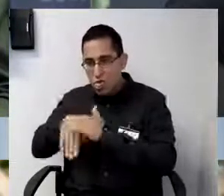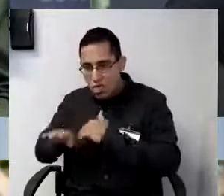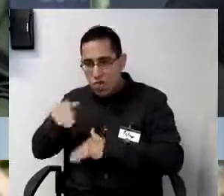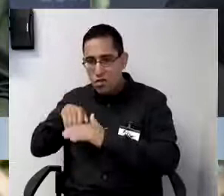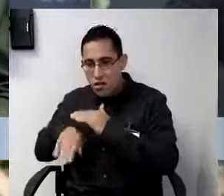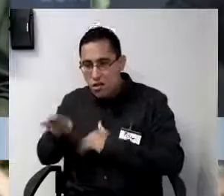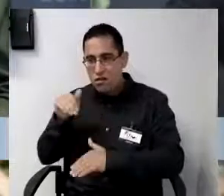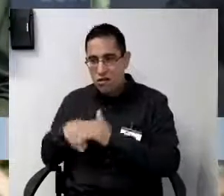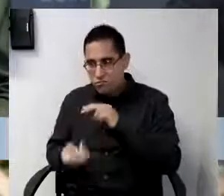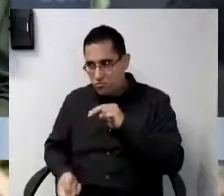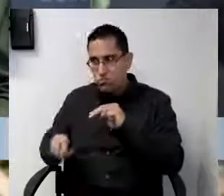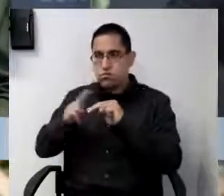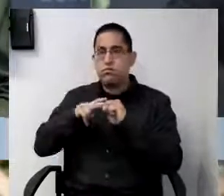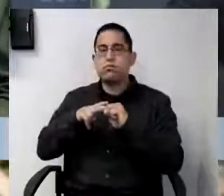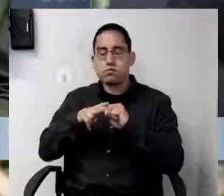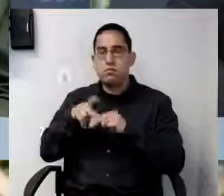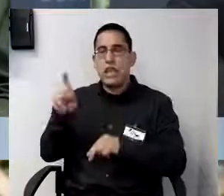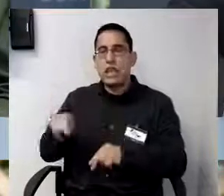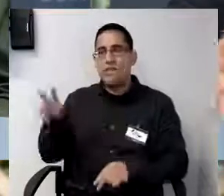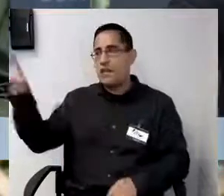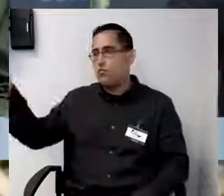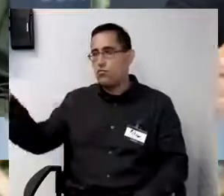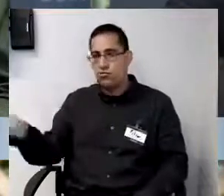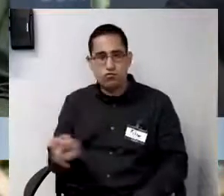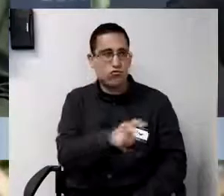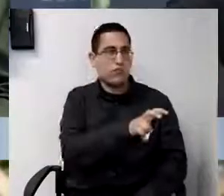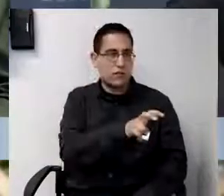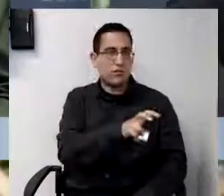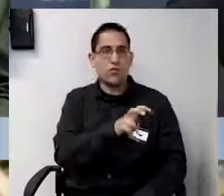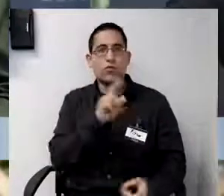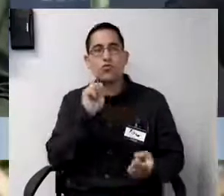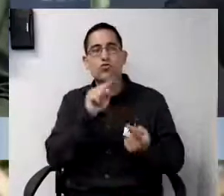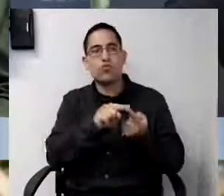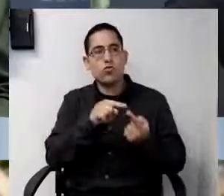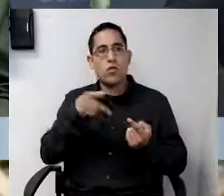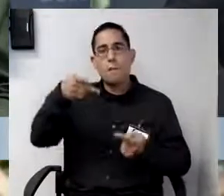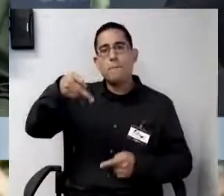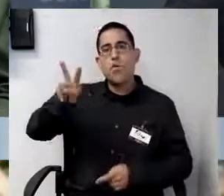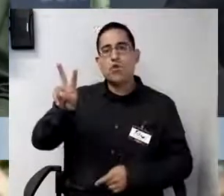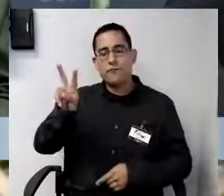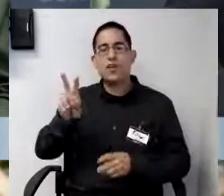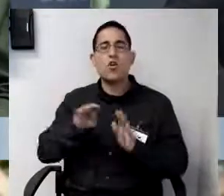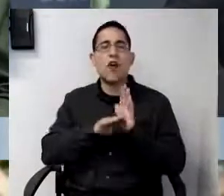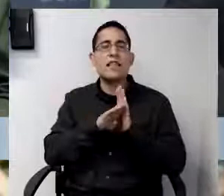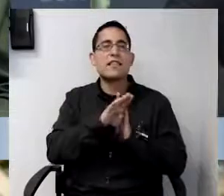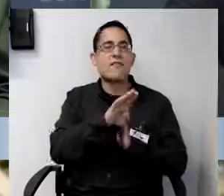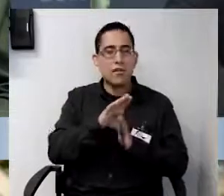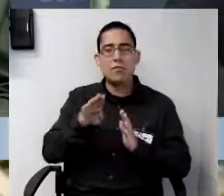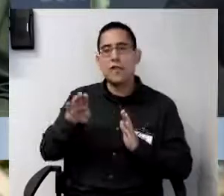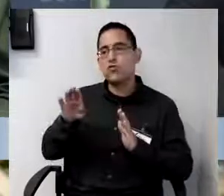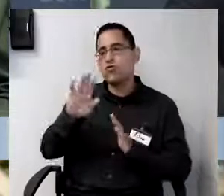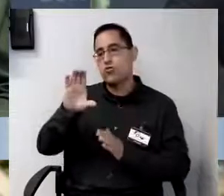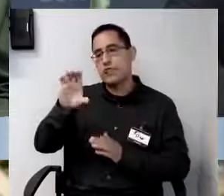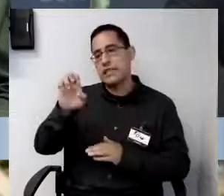had to transfer a number of their patients to the Porterville Development Center which is one of the alternative care sites.